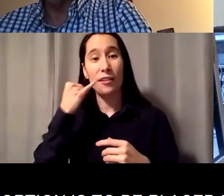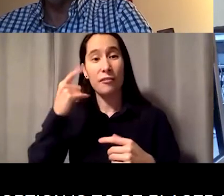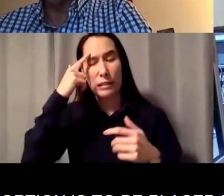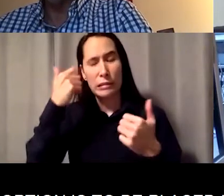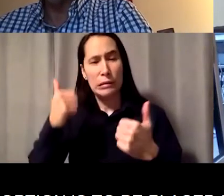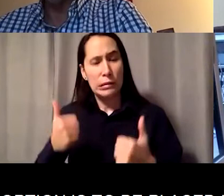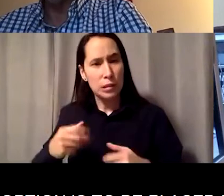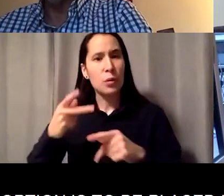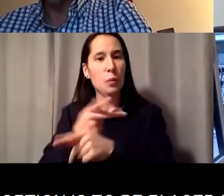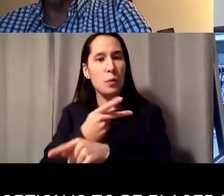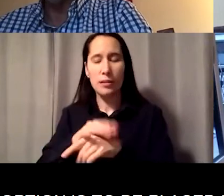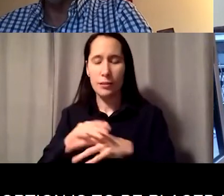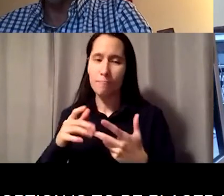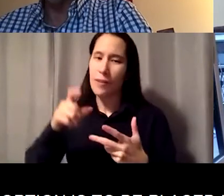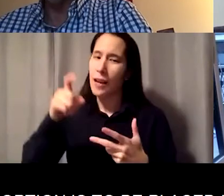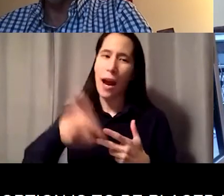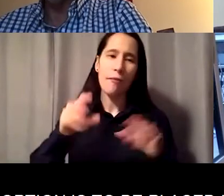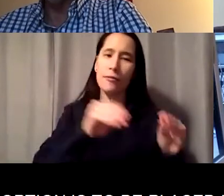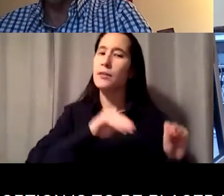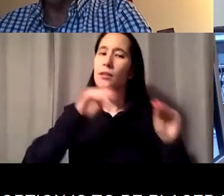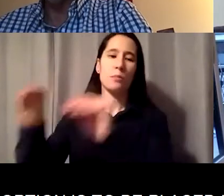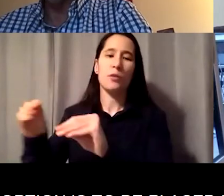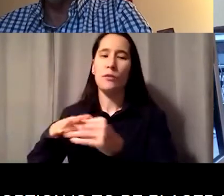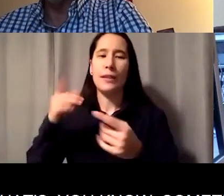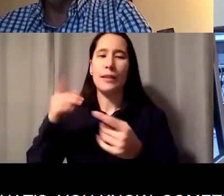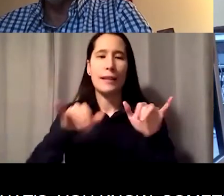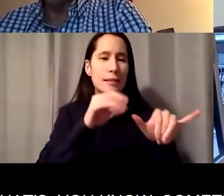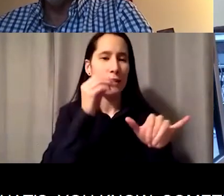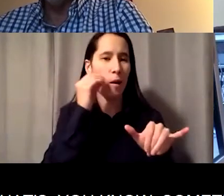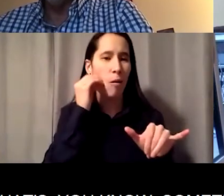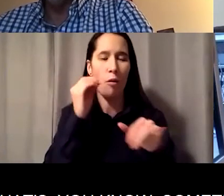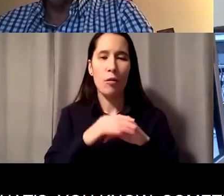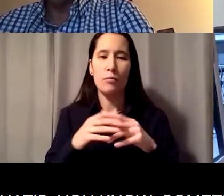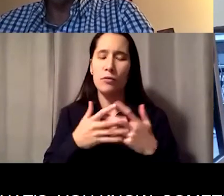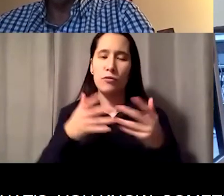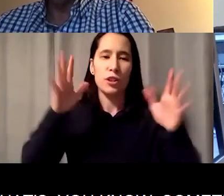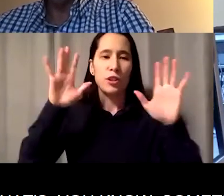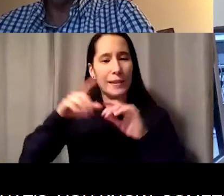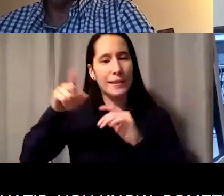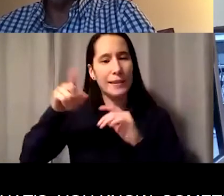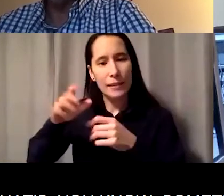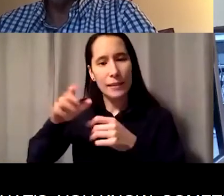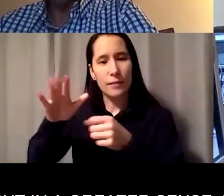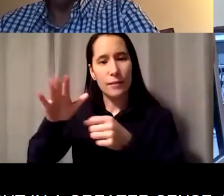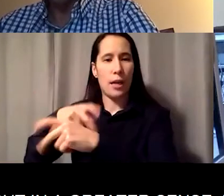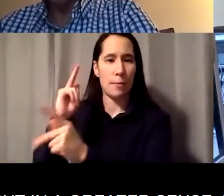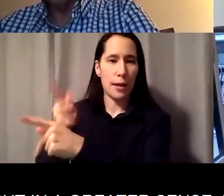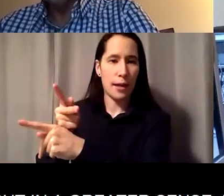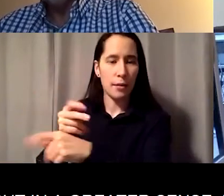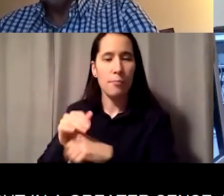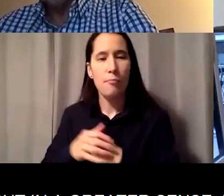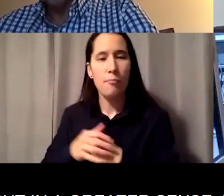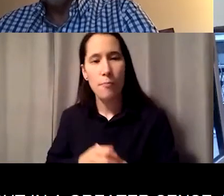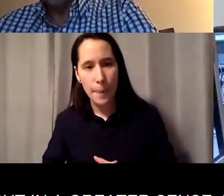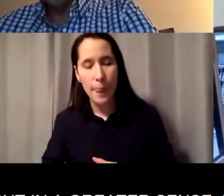is to be placed into long-term care. So I think that's, you know, something to consider there. But in a greater sense, I